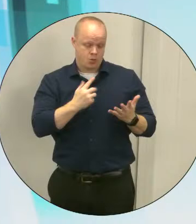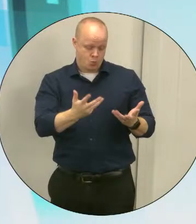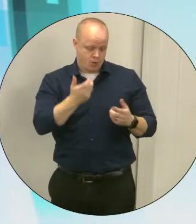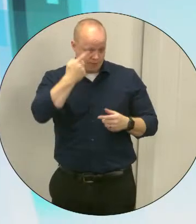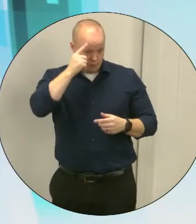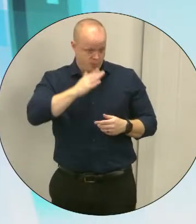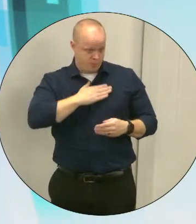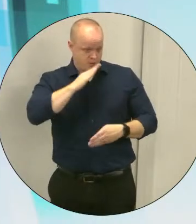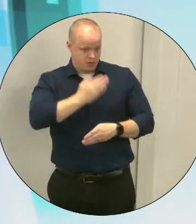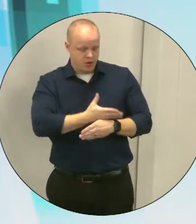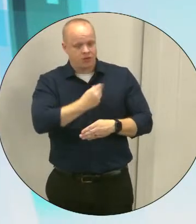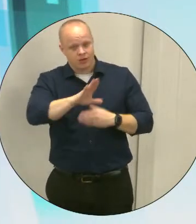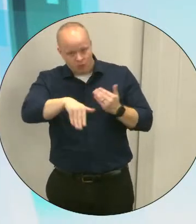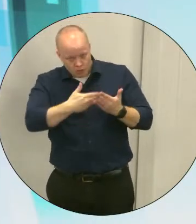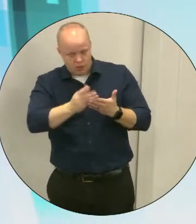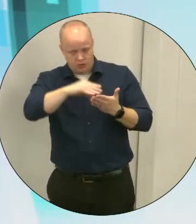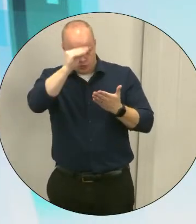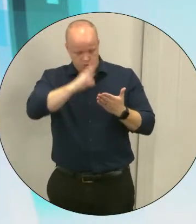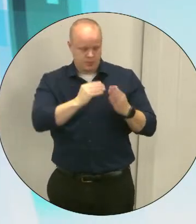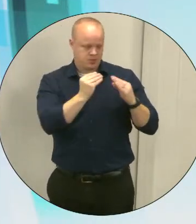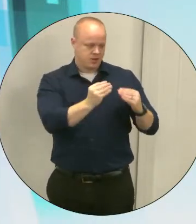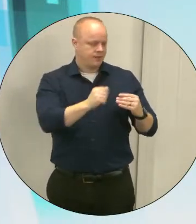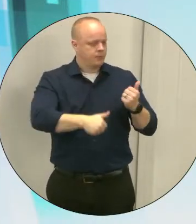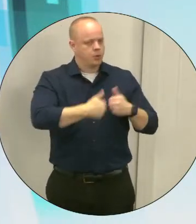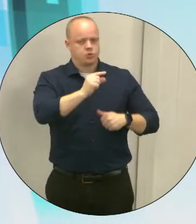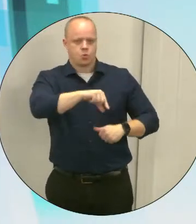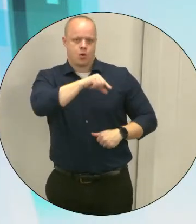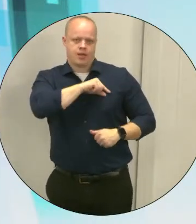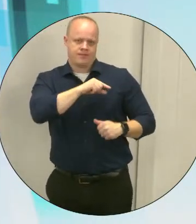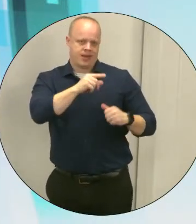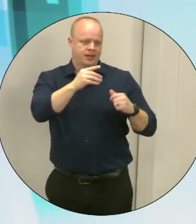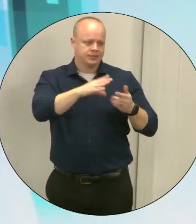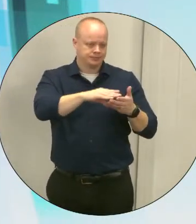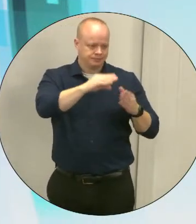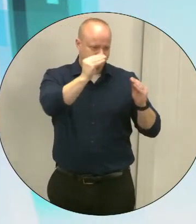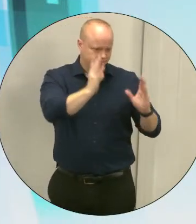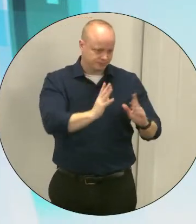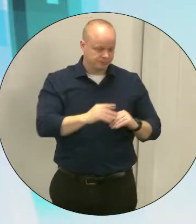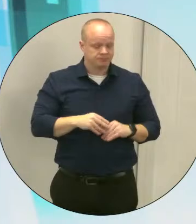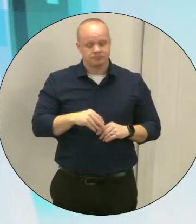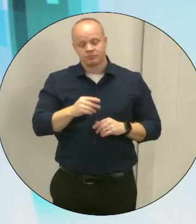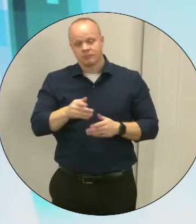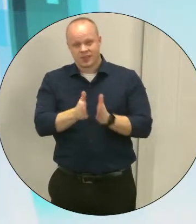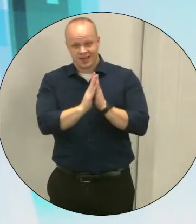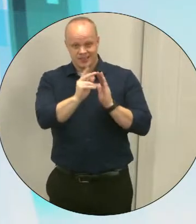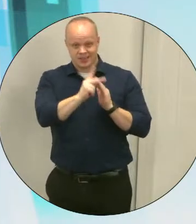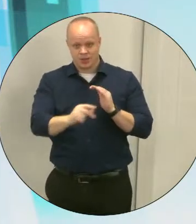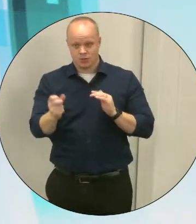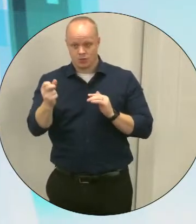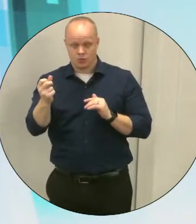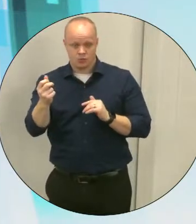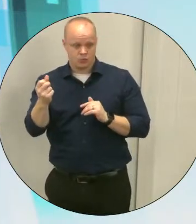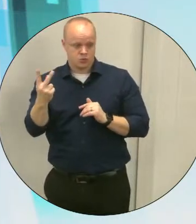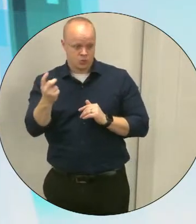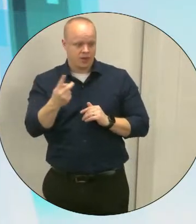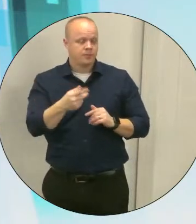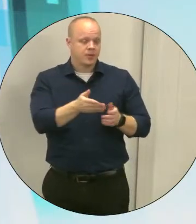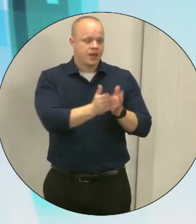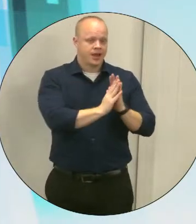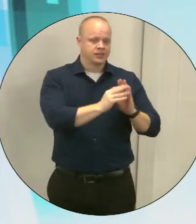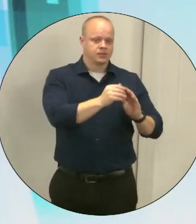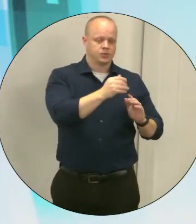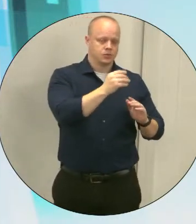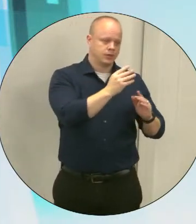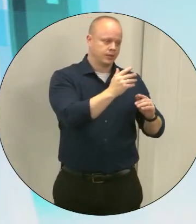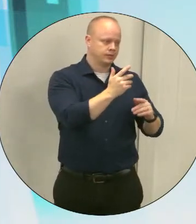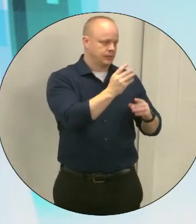students to be taught by the most qualified teachers. I'm here to ask that elementary K-5 music and art teacher positions be staffed with a teacher who has a license endorsement